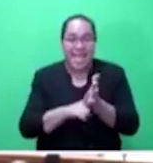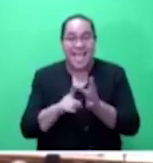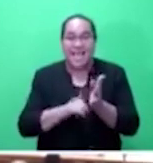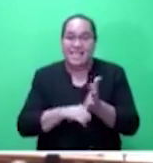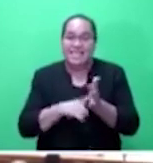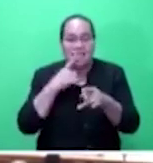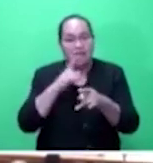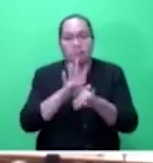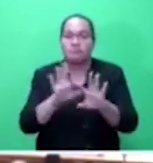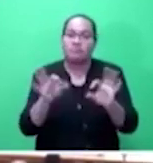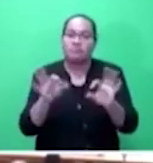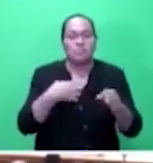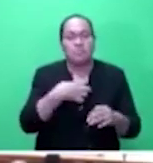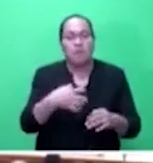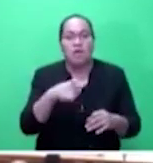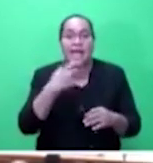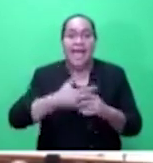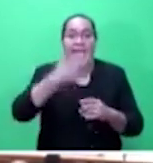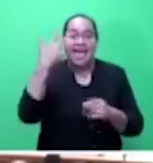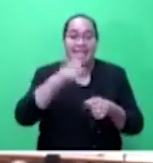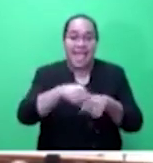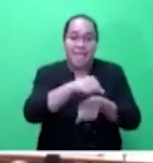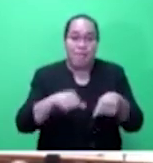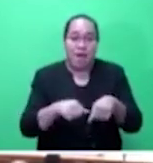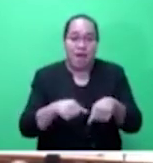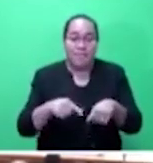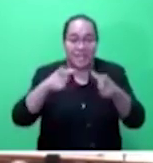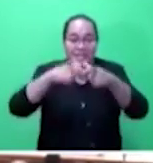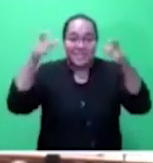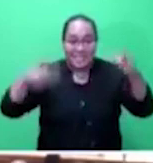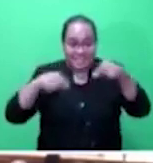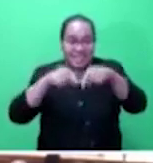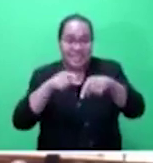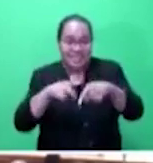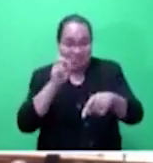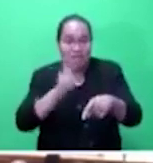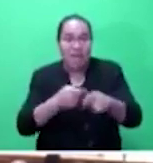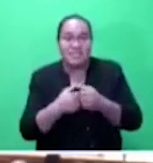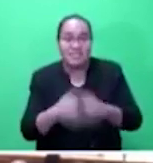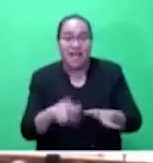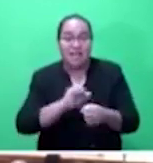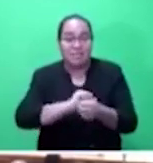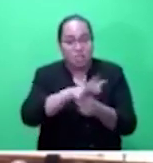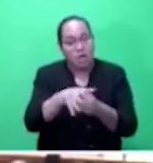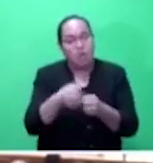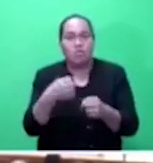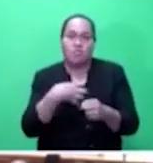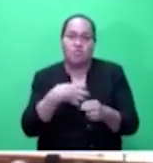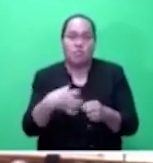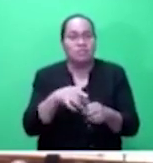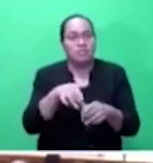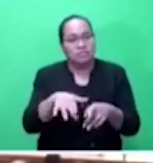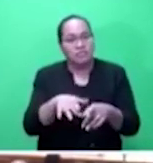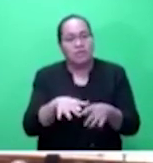COVID-19 infections. On the 8th of April, the city of Wuhan, the epicenter of the global pandemic, will end its controls on outbound